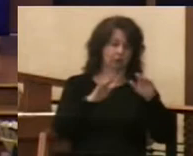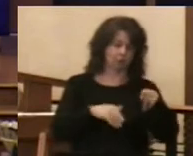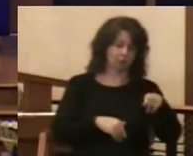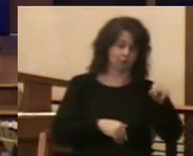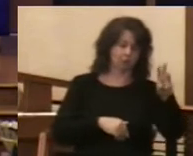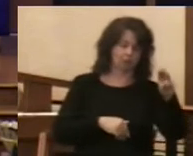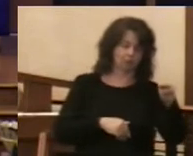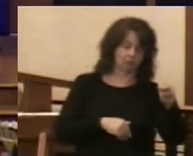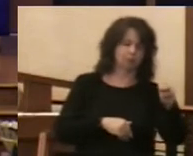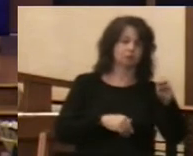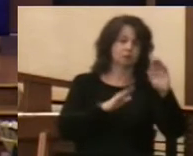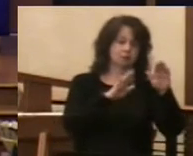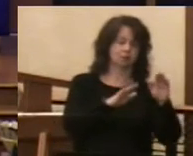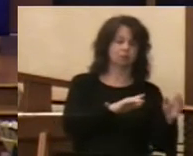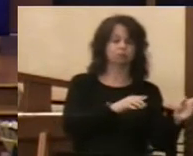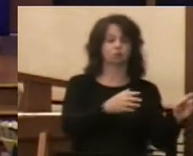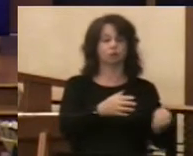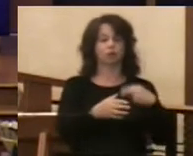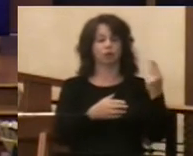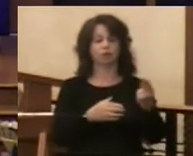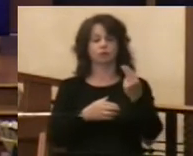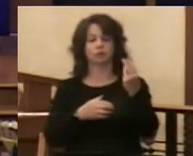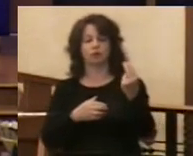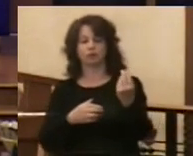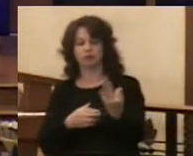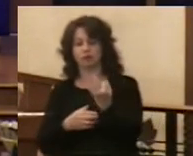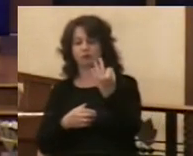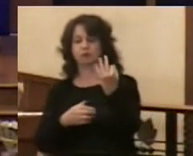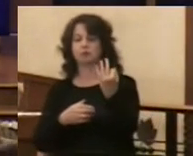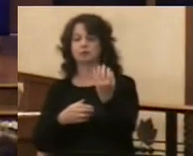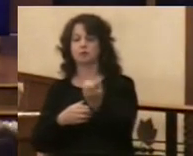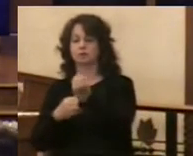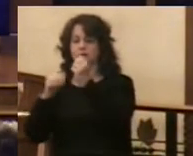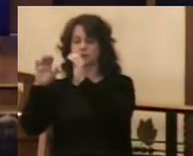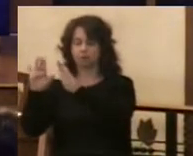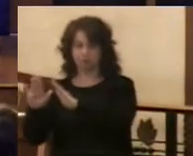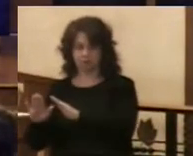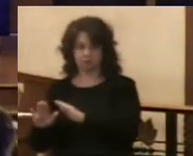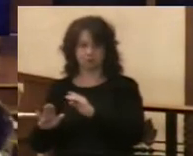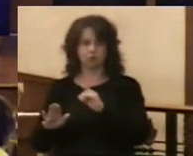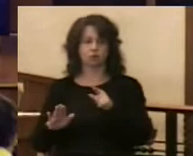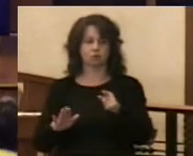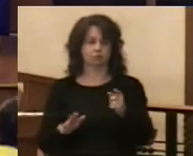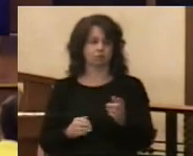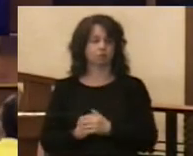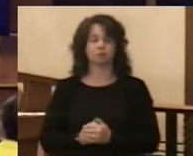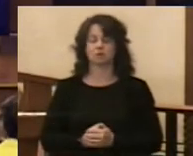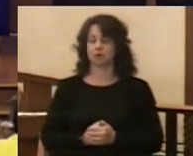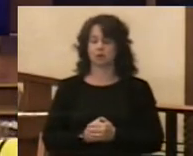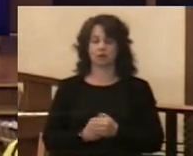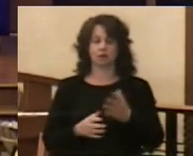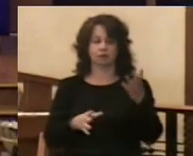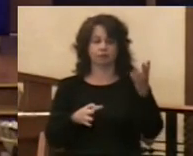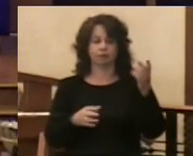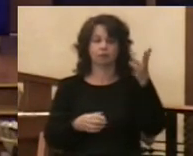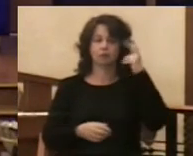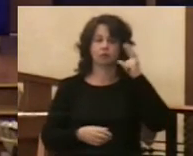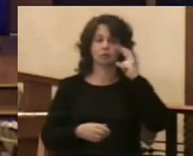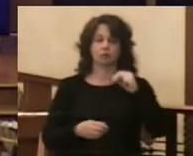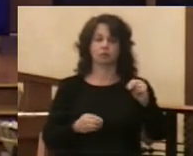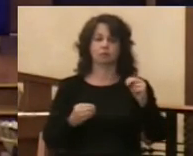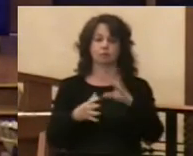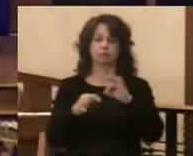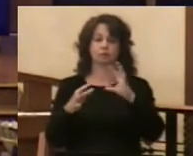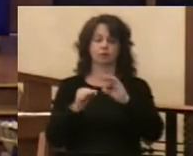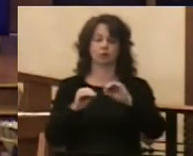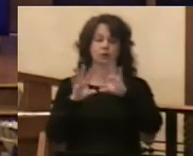your Easter may be all the more blessed with the good news of the resurrection. The service times and all the information regarding Holy Week is